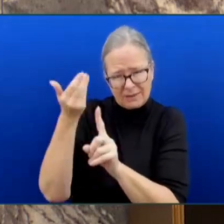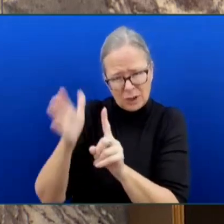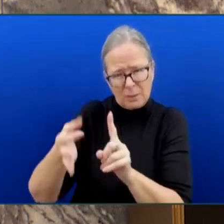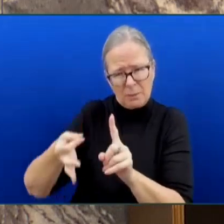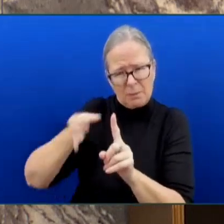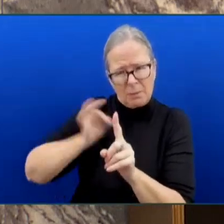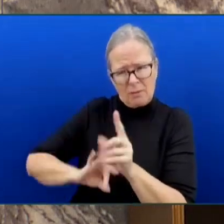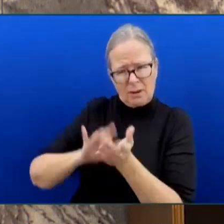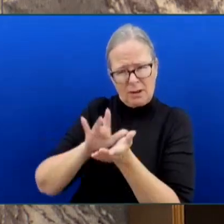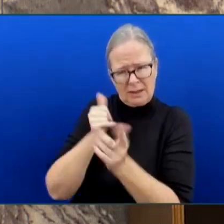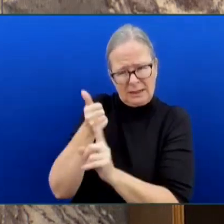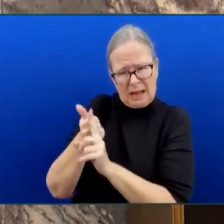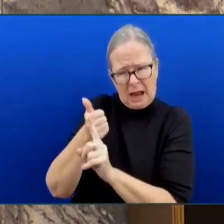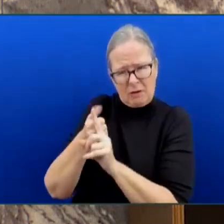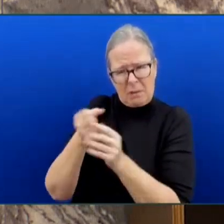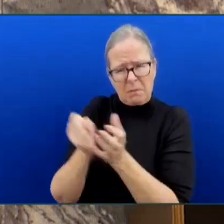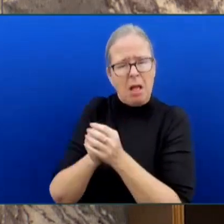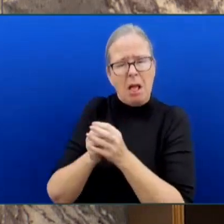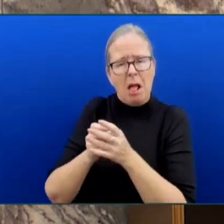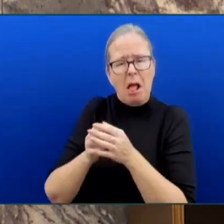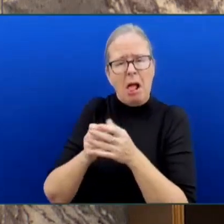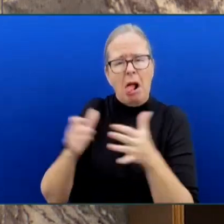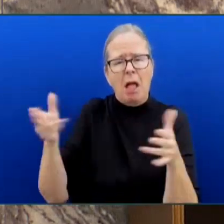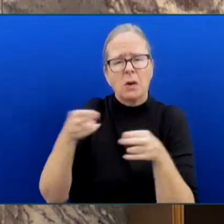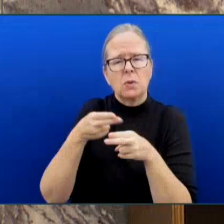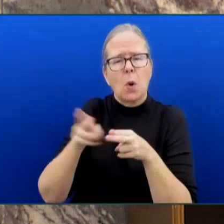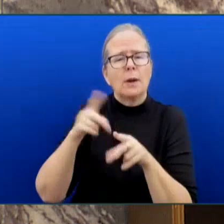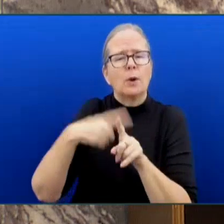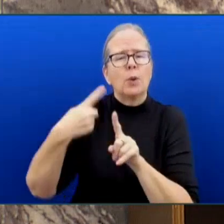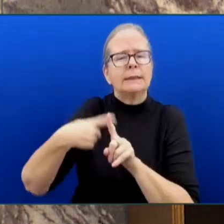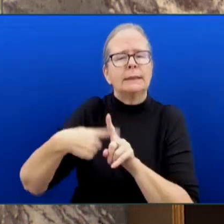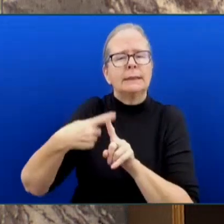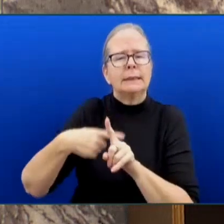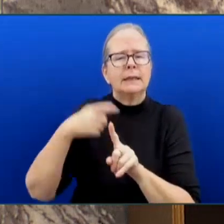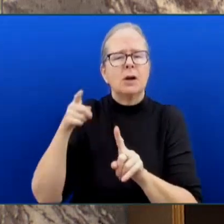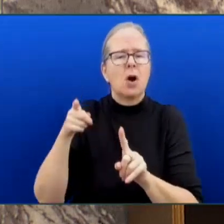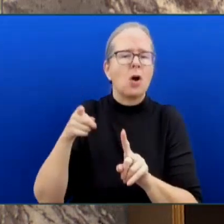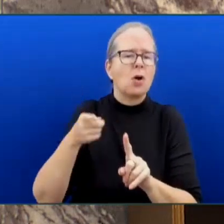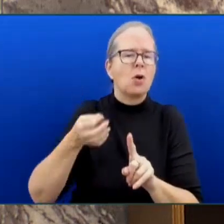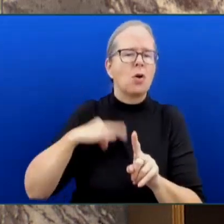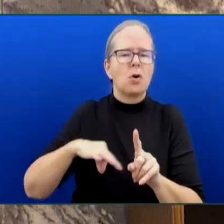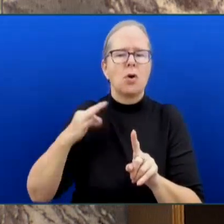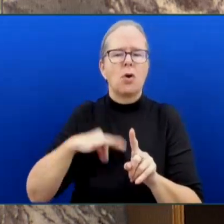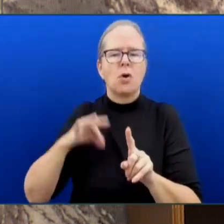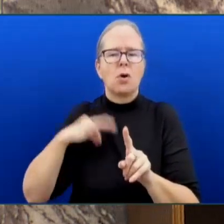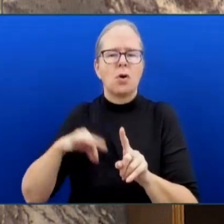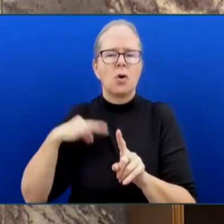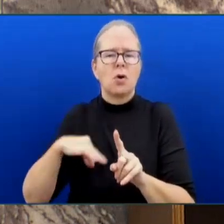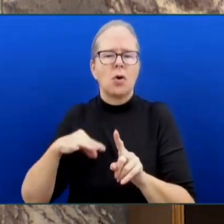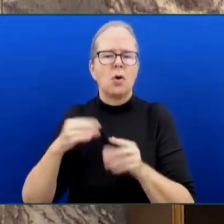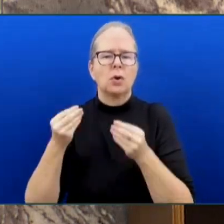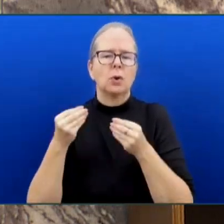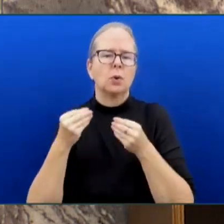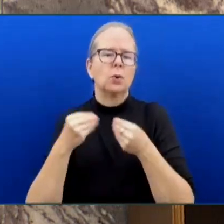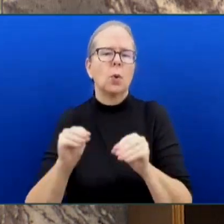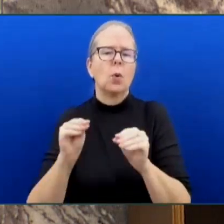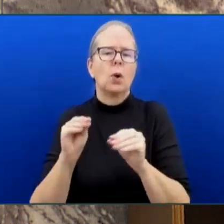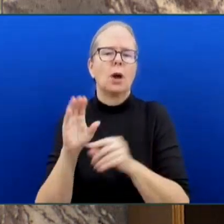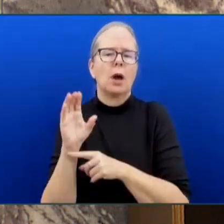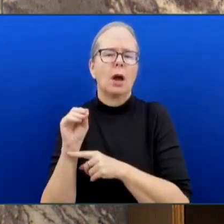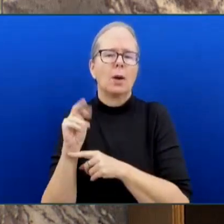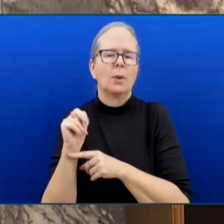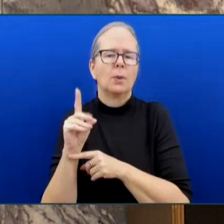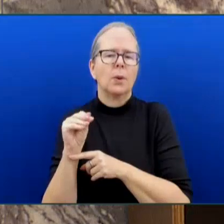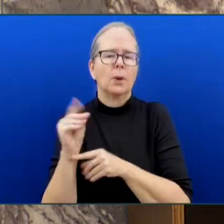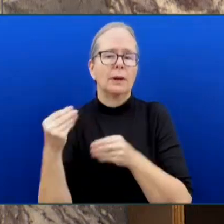his watch. I have the very listing when he sold his Juliet condo. In a building named Juliet, the Premier found